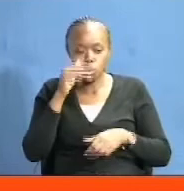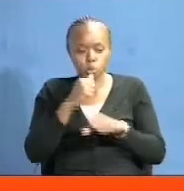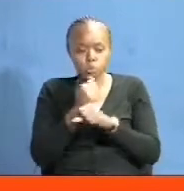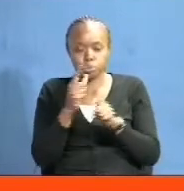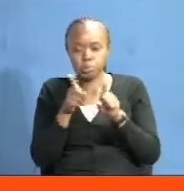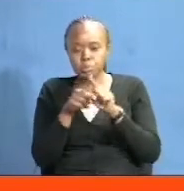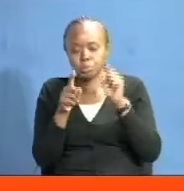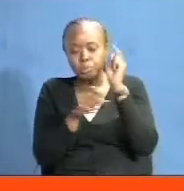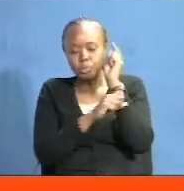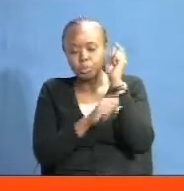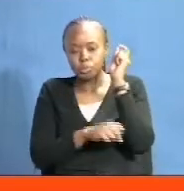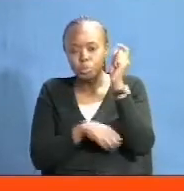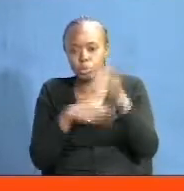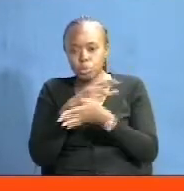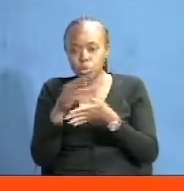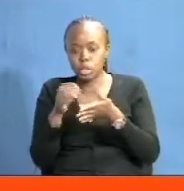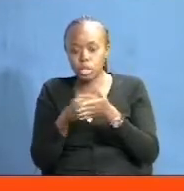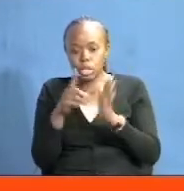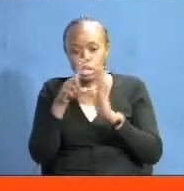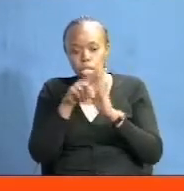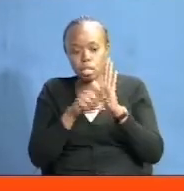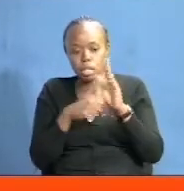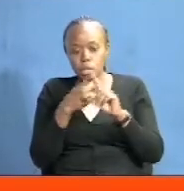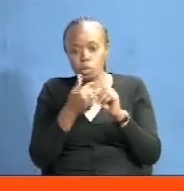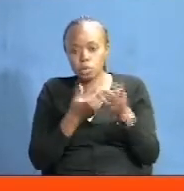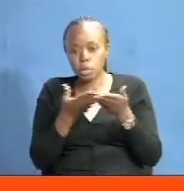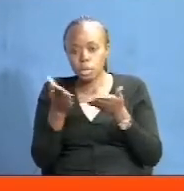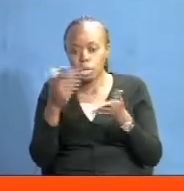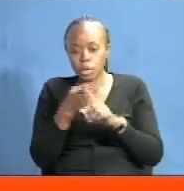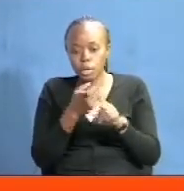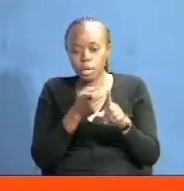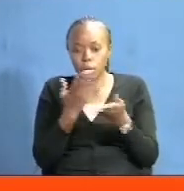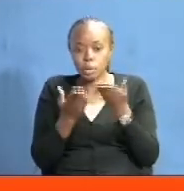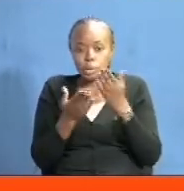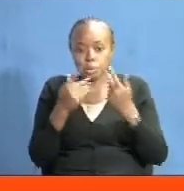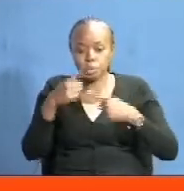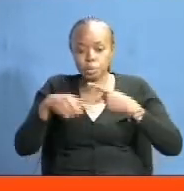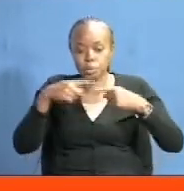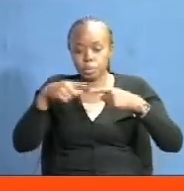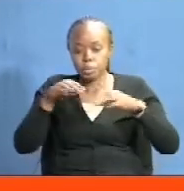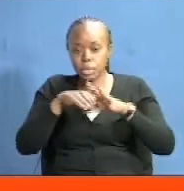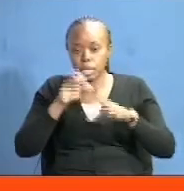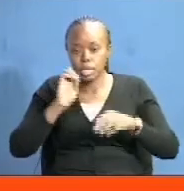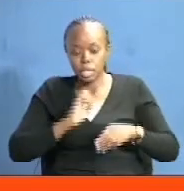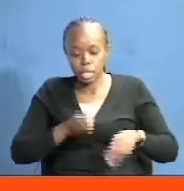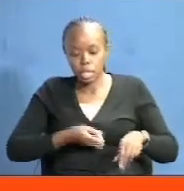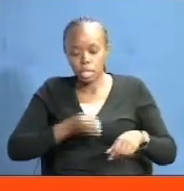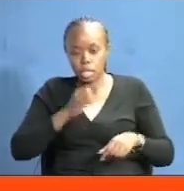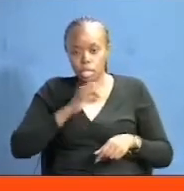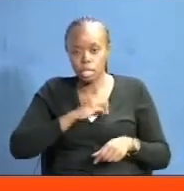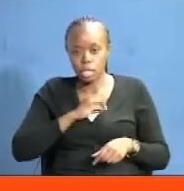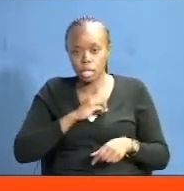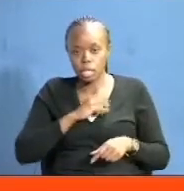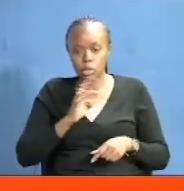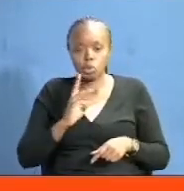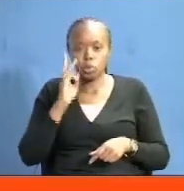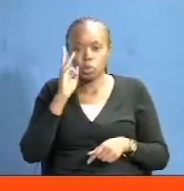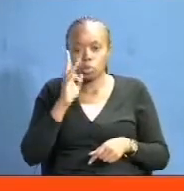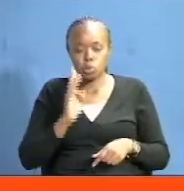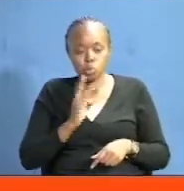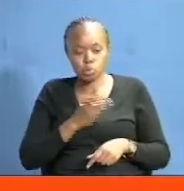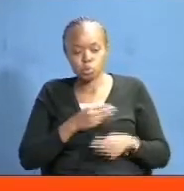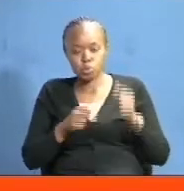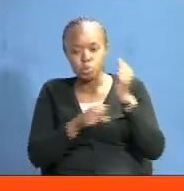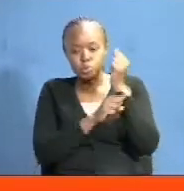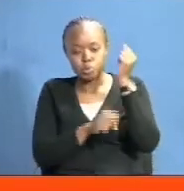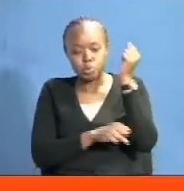support them regardless of where they come from, regardless whether they run in our own constituencies. We will be supporting them.